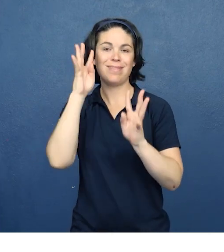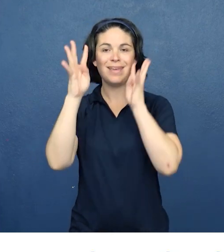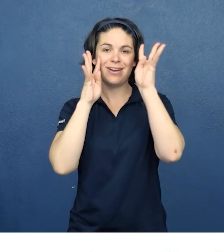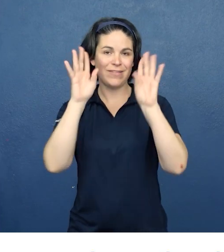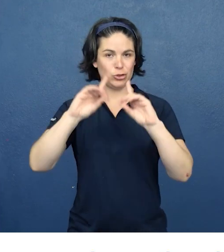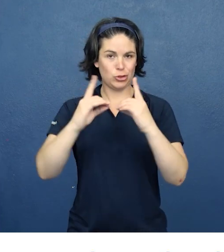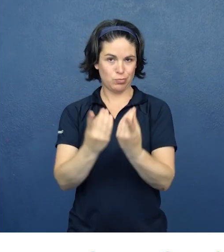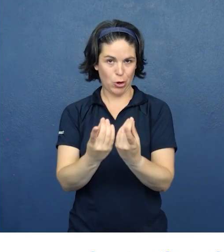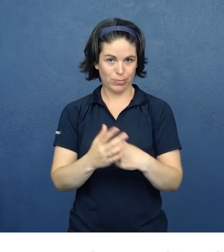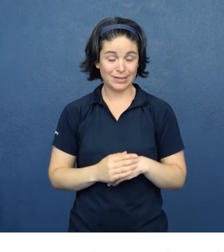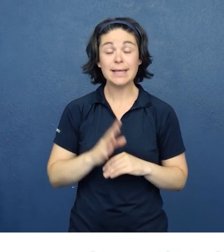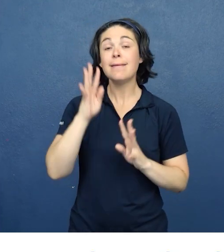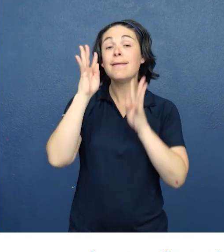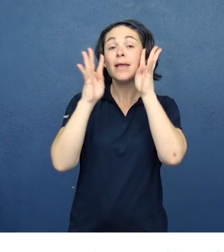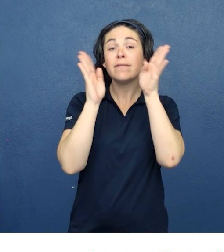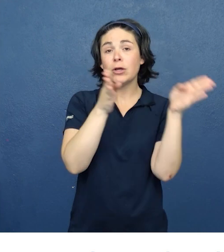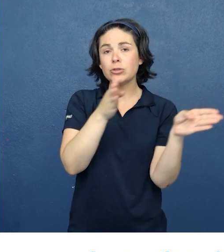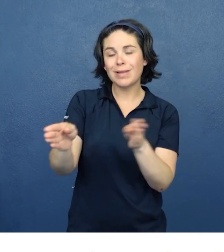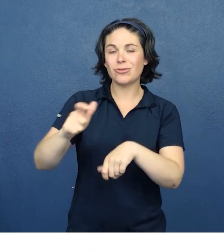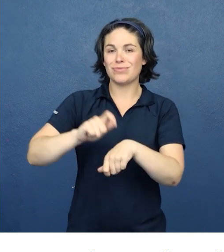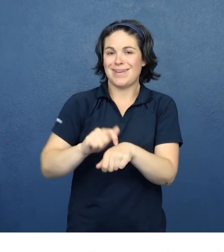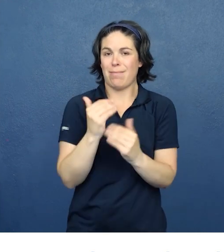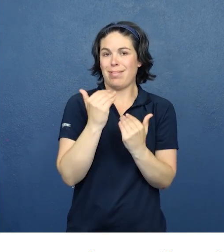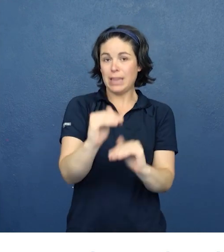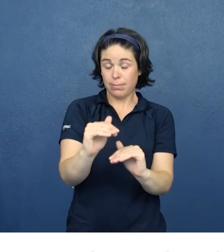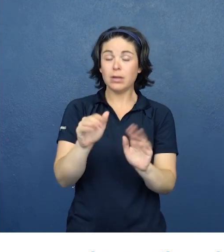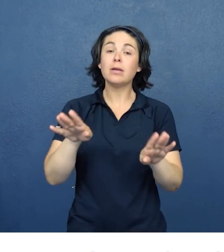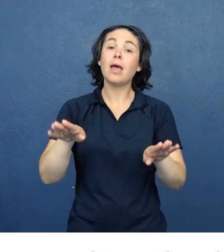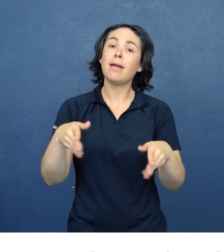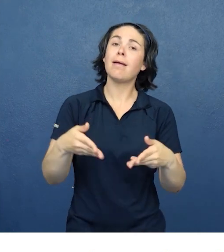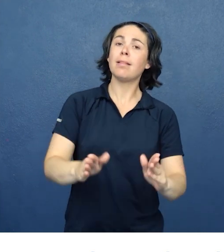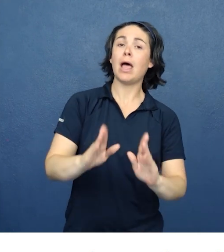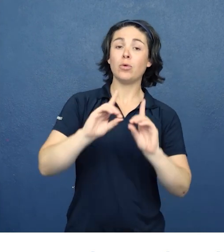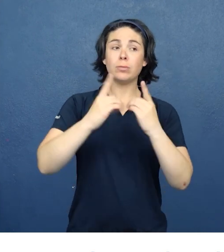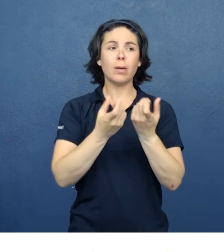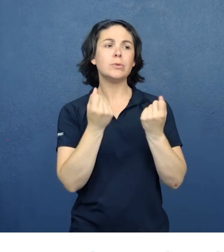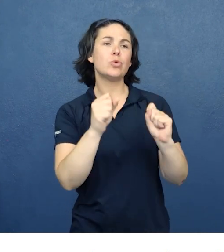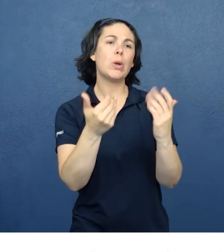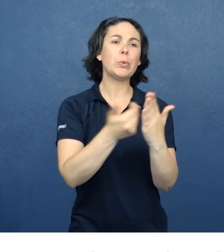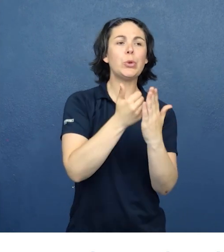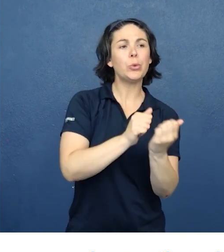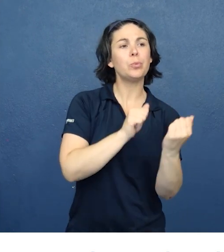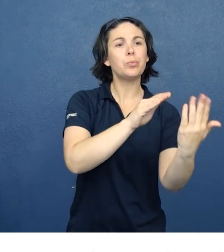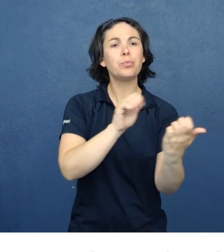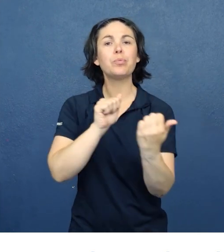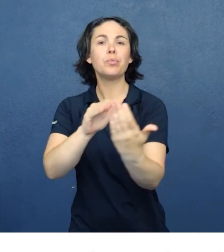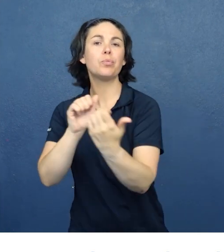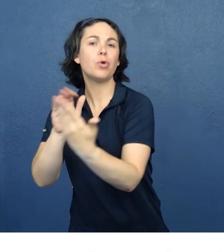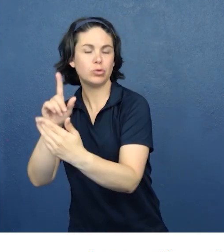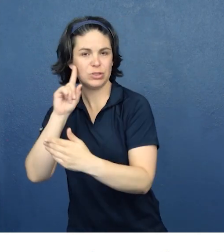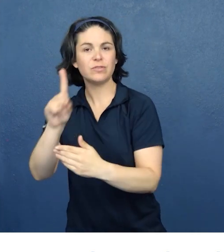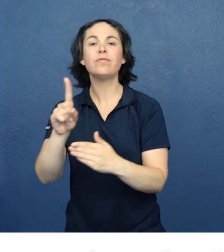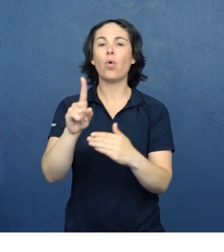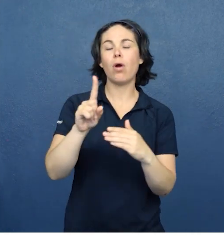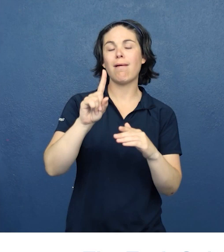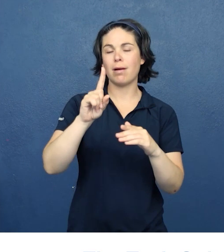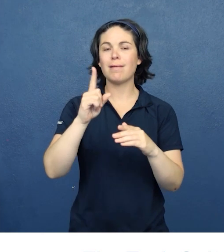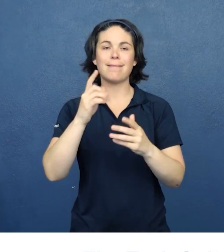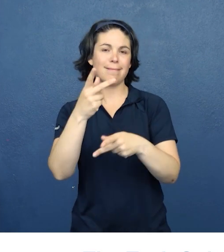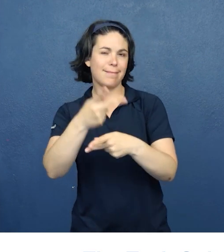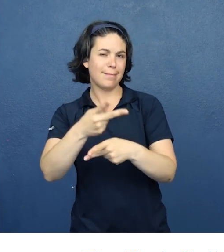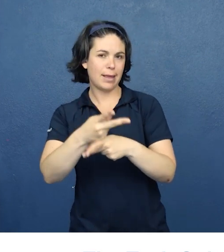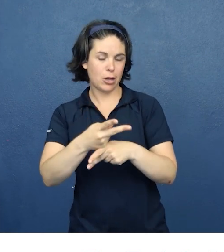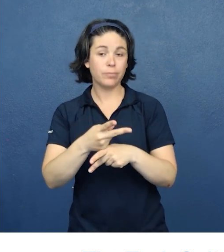Component. Innovation plans are time-limited and allow the department to try new approaches that improve access or outcomes to care. The Tech